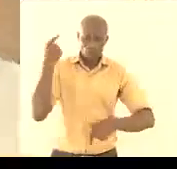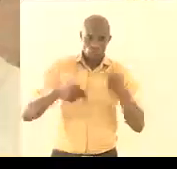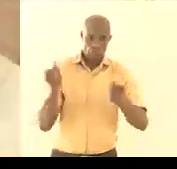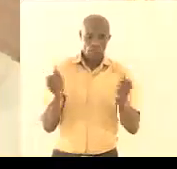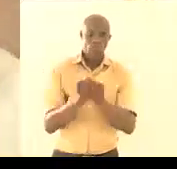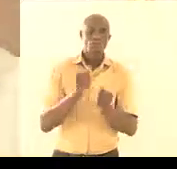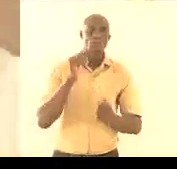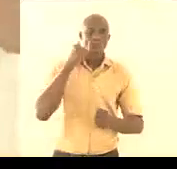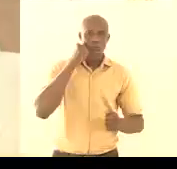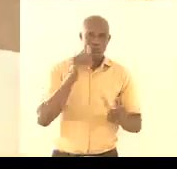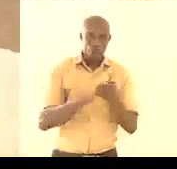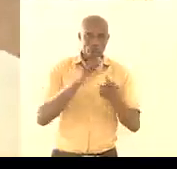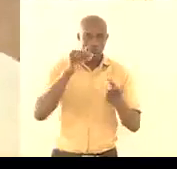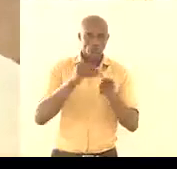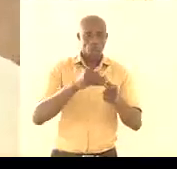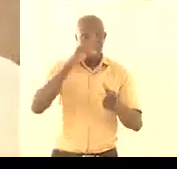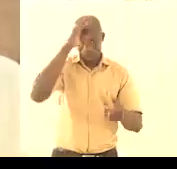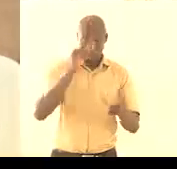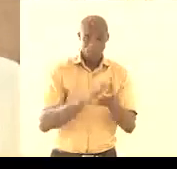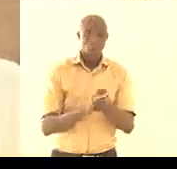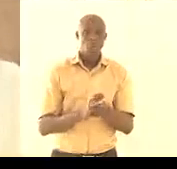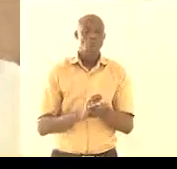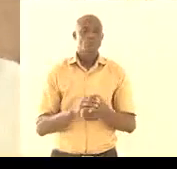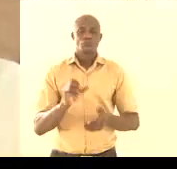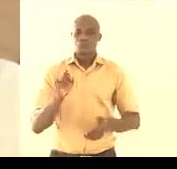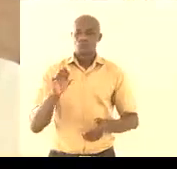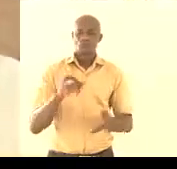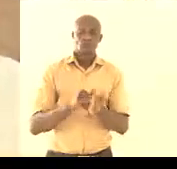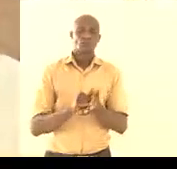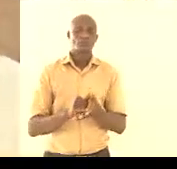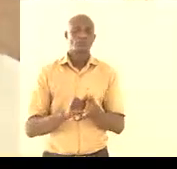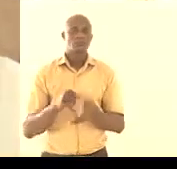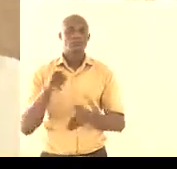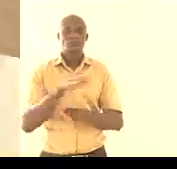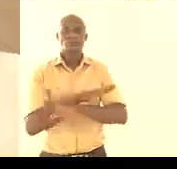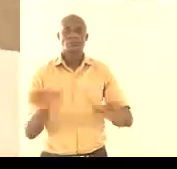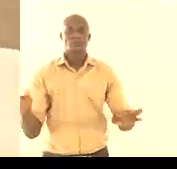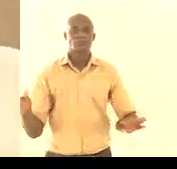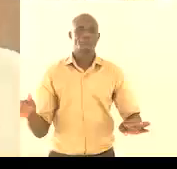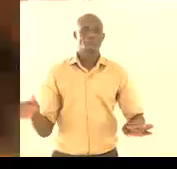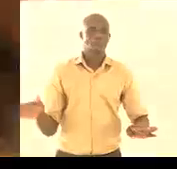Let somebody sit between the two of you so that you don't have...